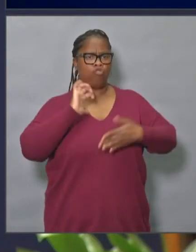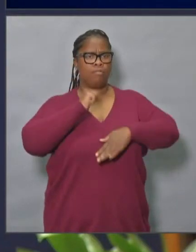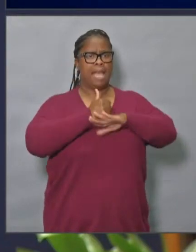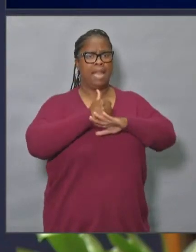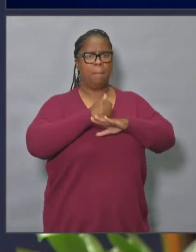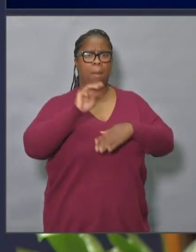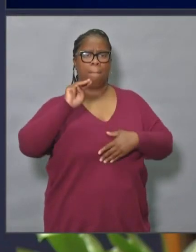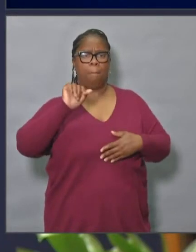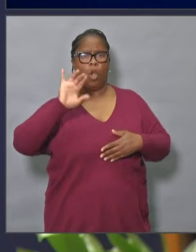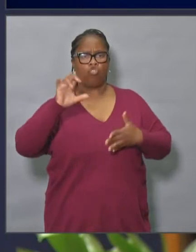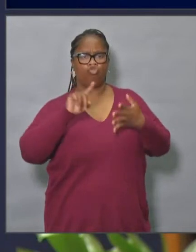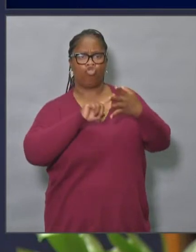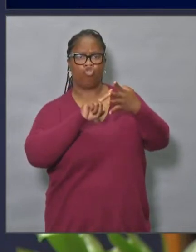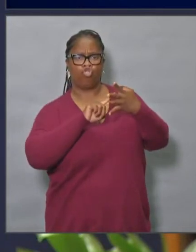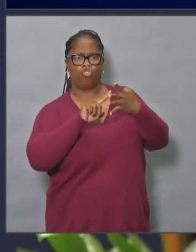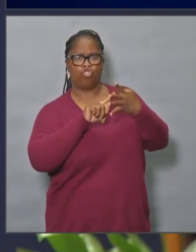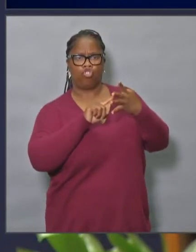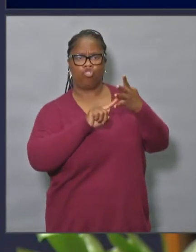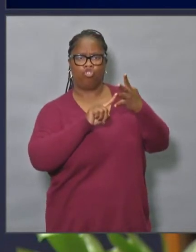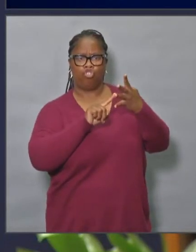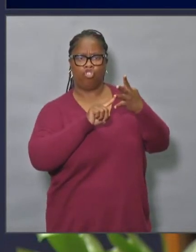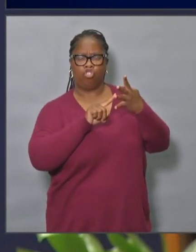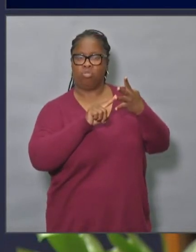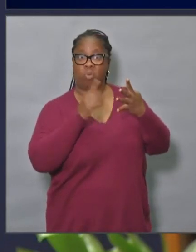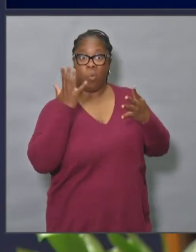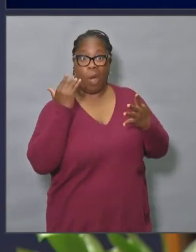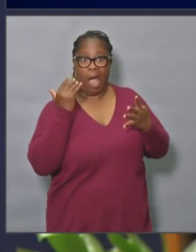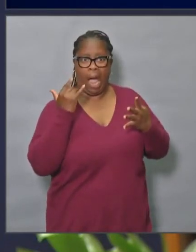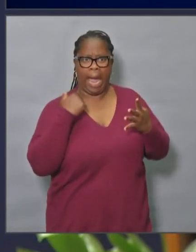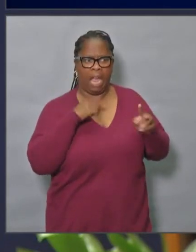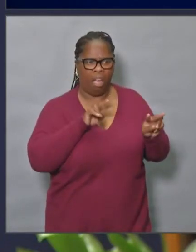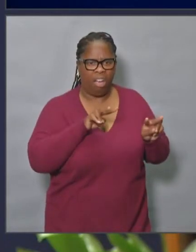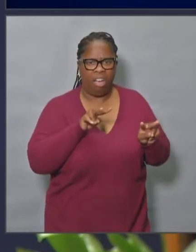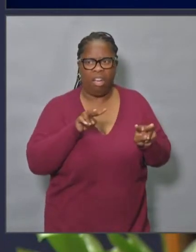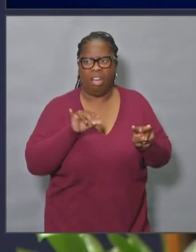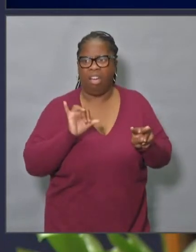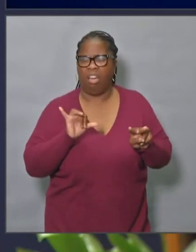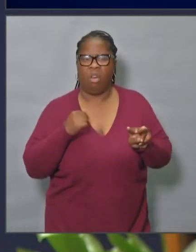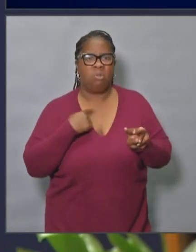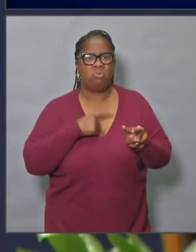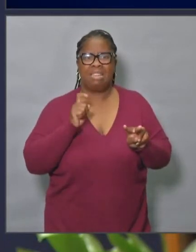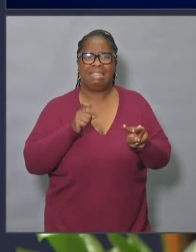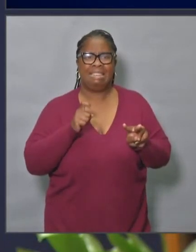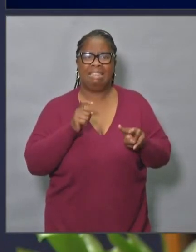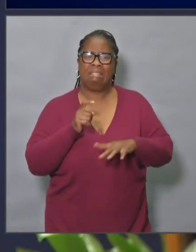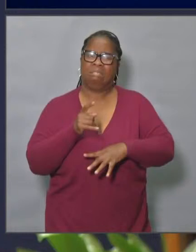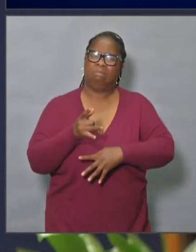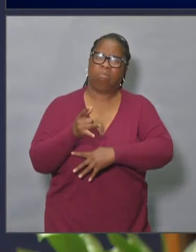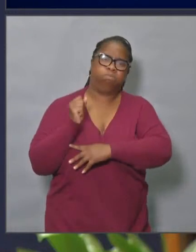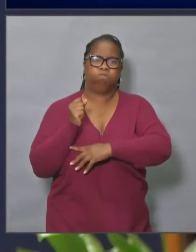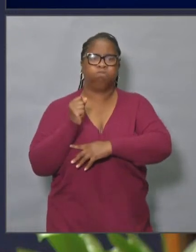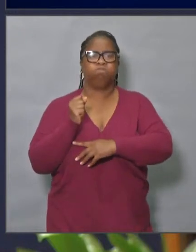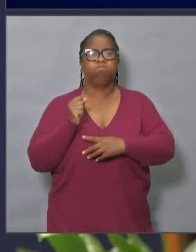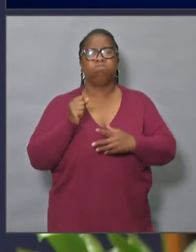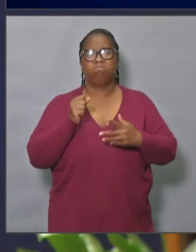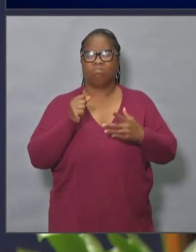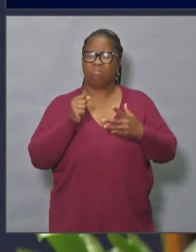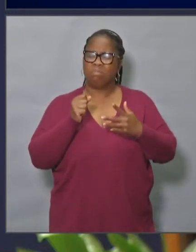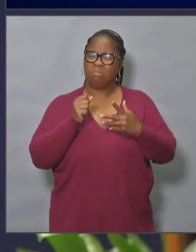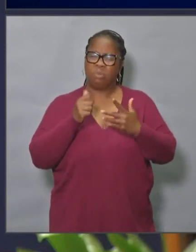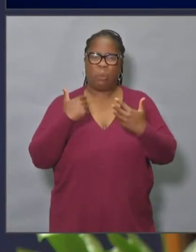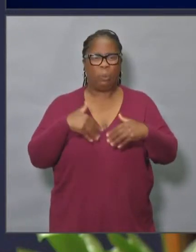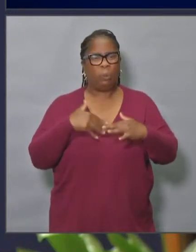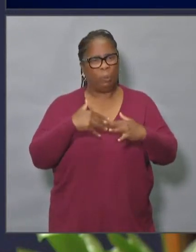mid-March when it was apparent that we needed a very fast and drastic way to rapidly decrease the